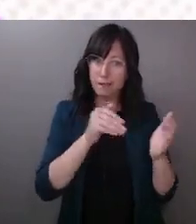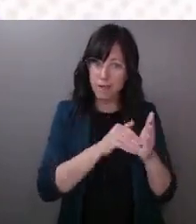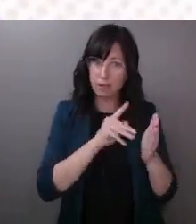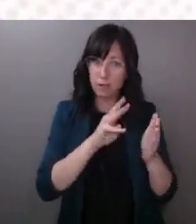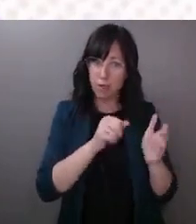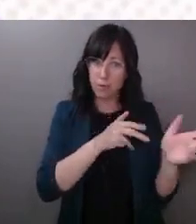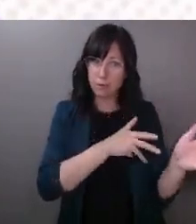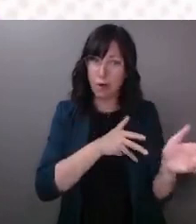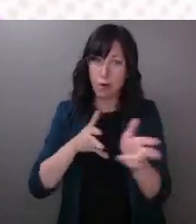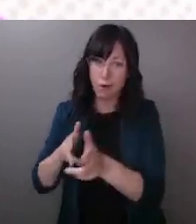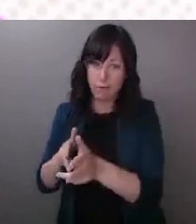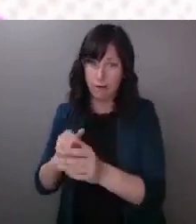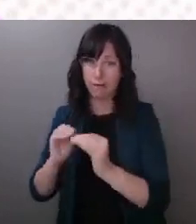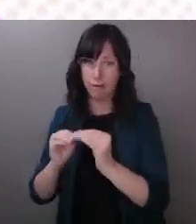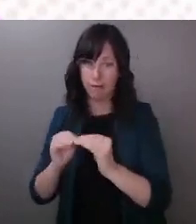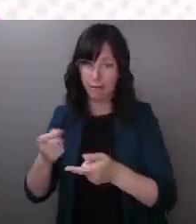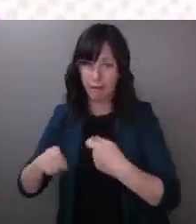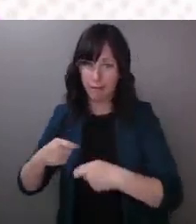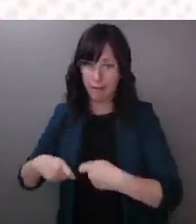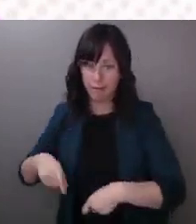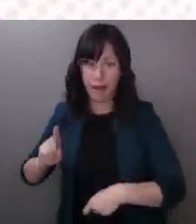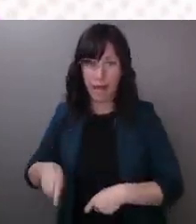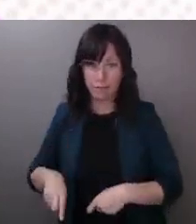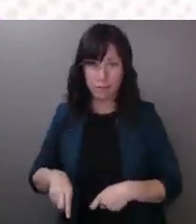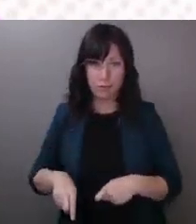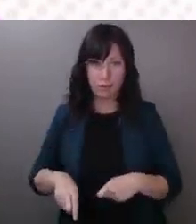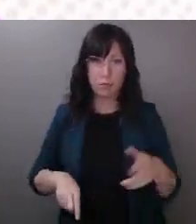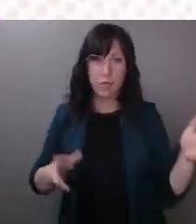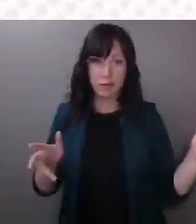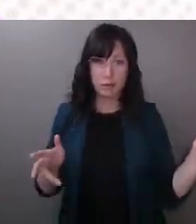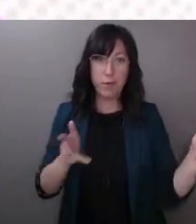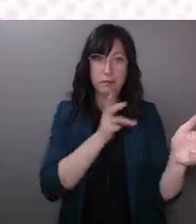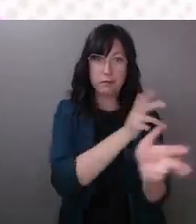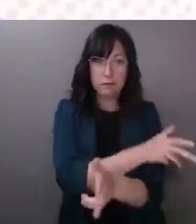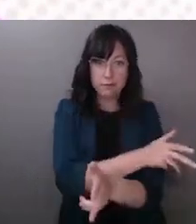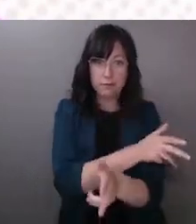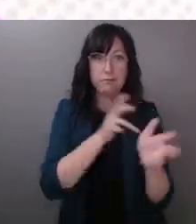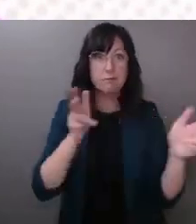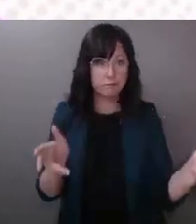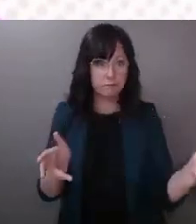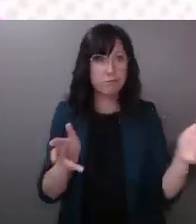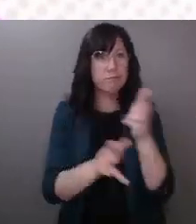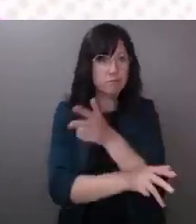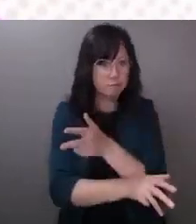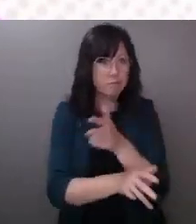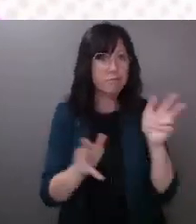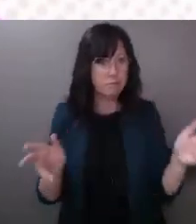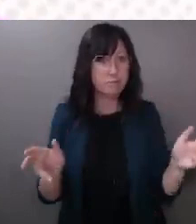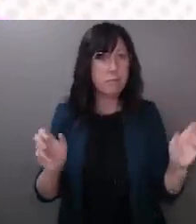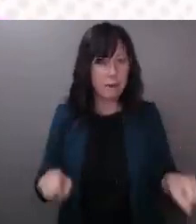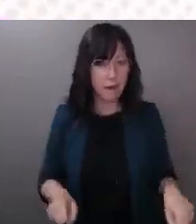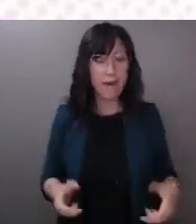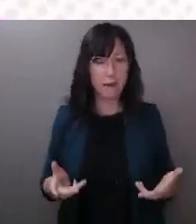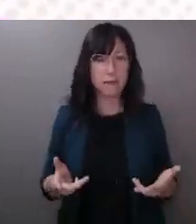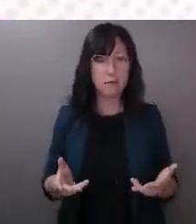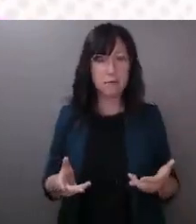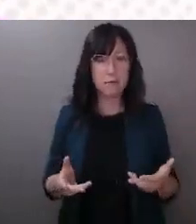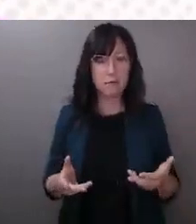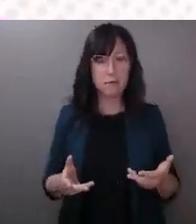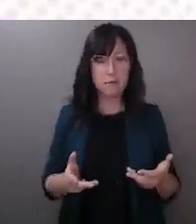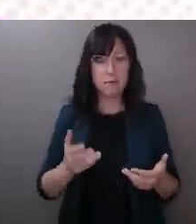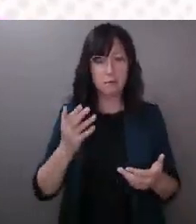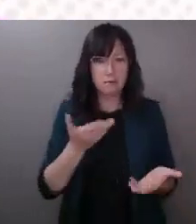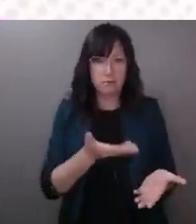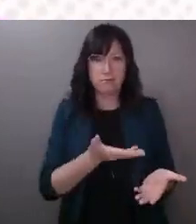to maintain a level of the service with this new regime in place, because we will need to inspect